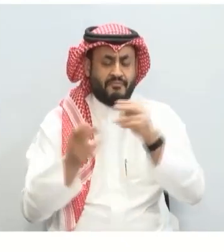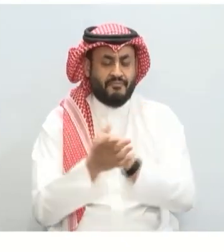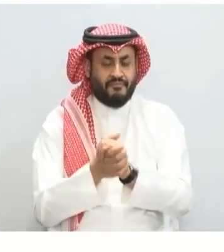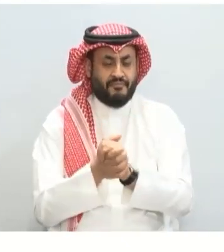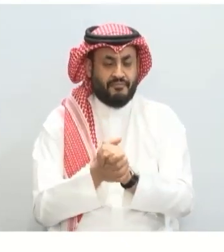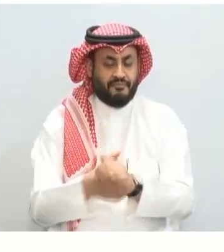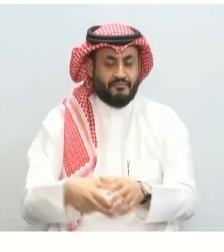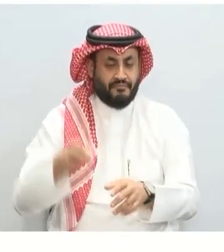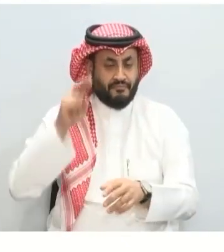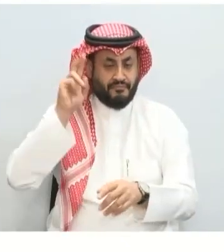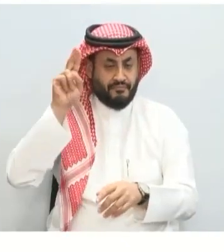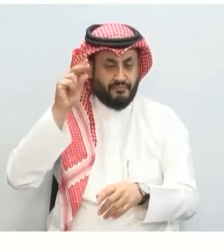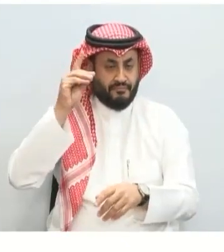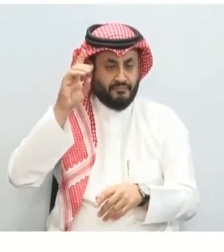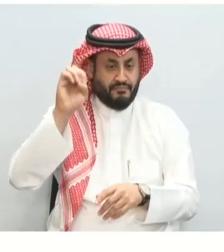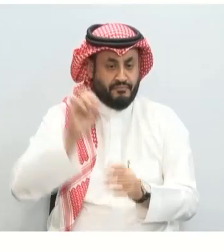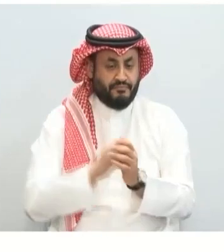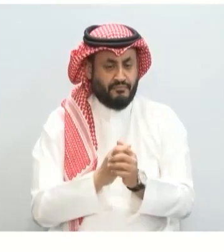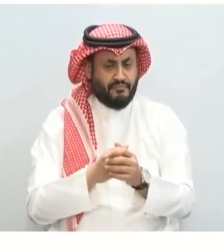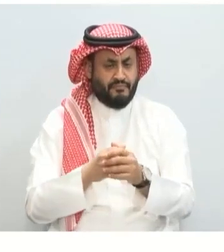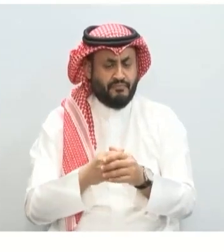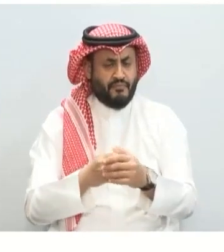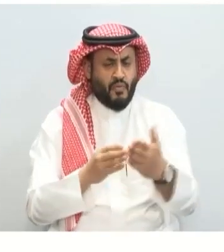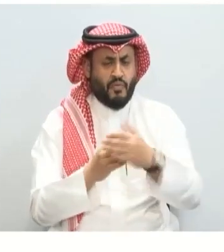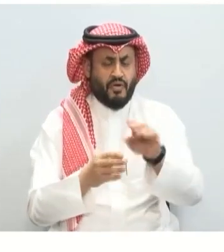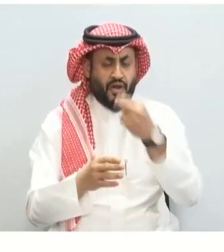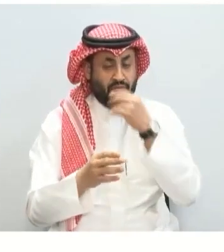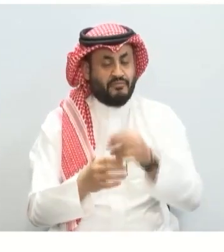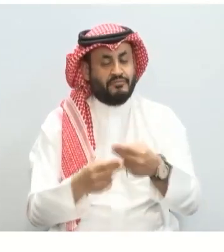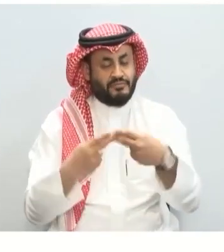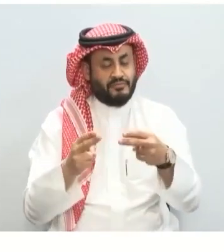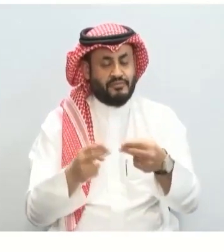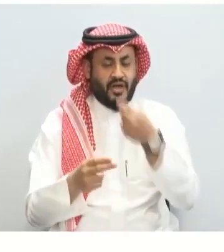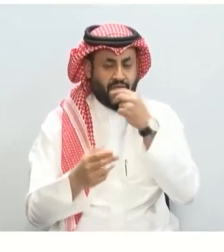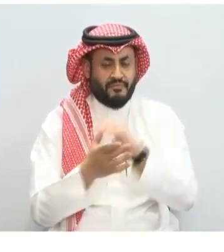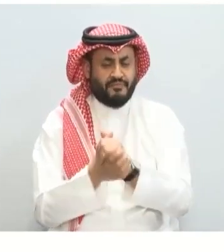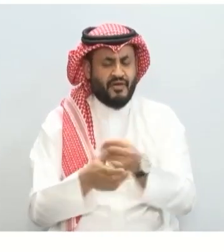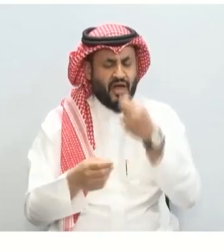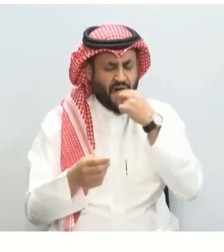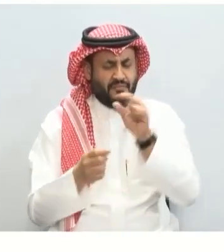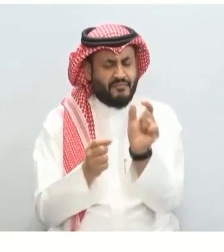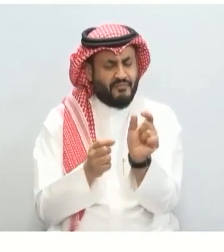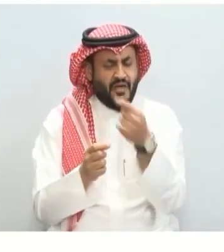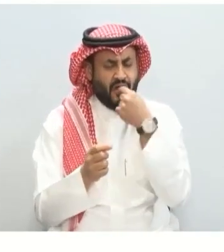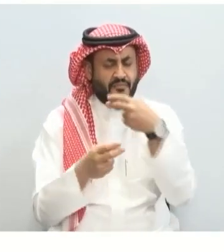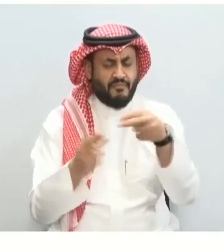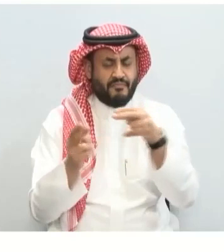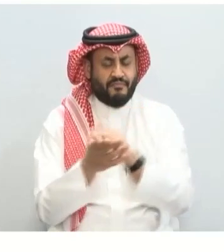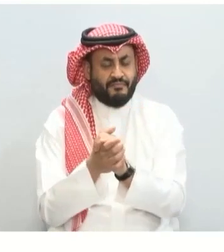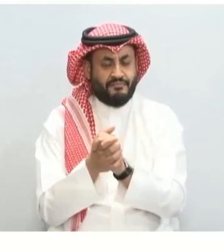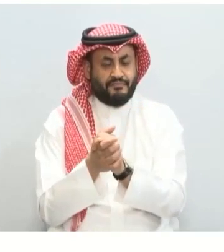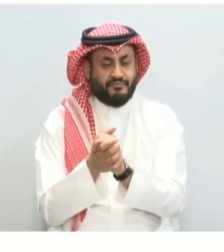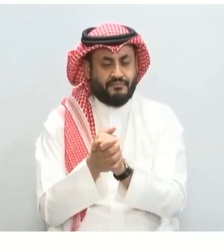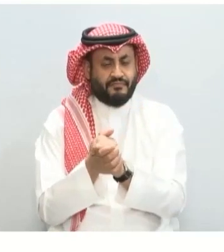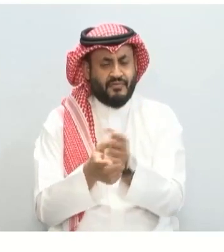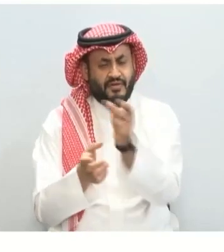not polite. It's rude to turn down food, right? I'm sure I could fit in a bit of that. And maybe I'll